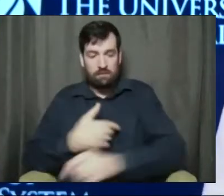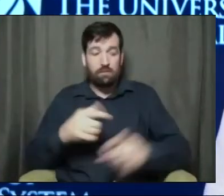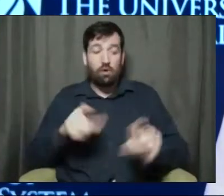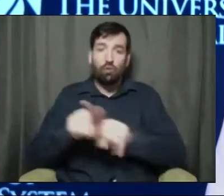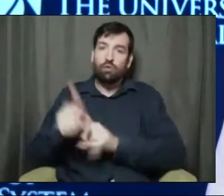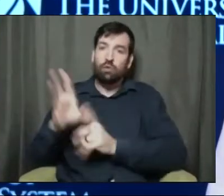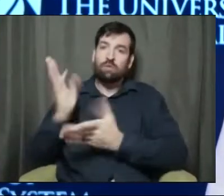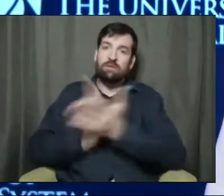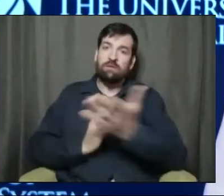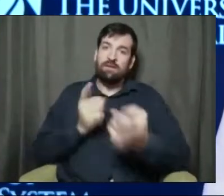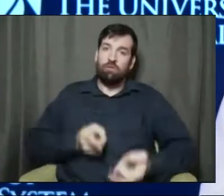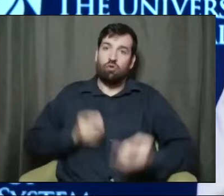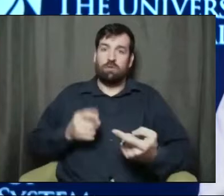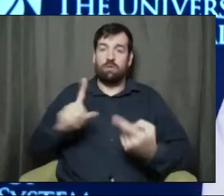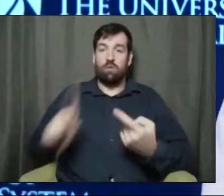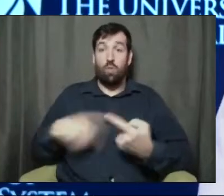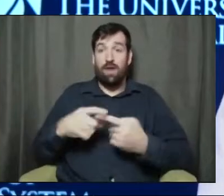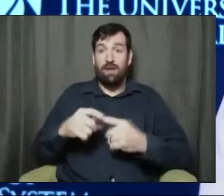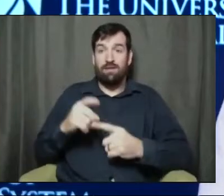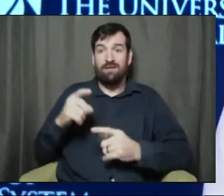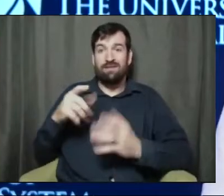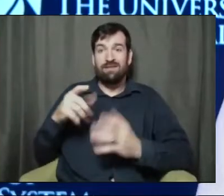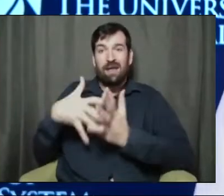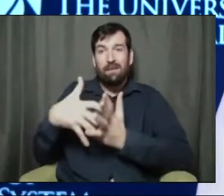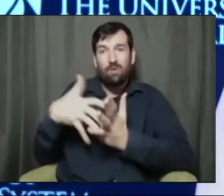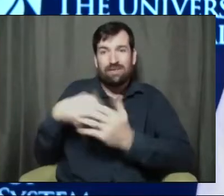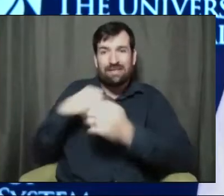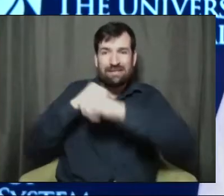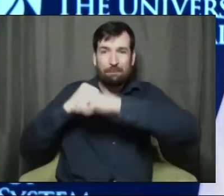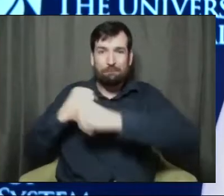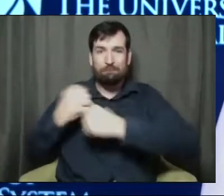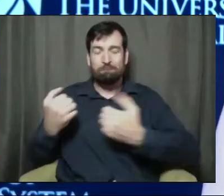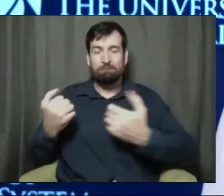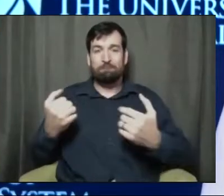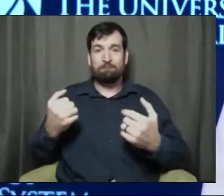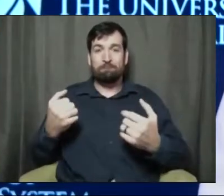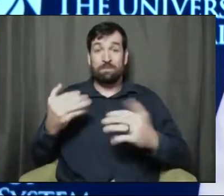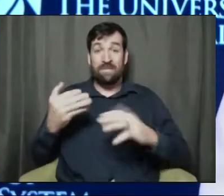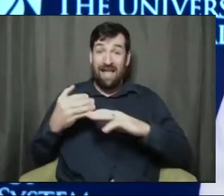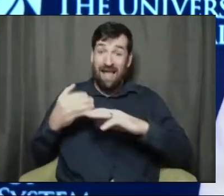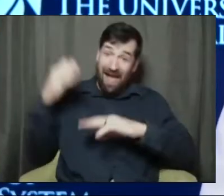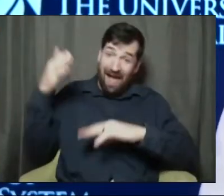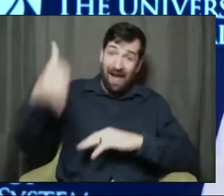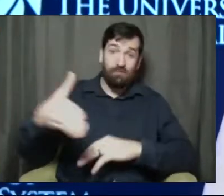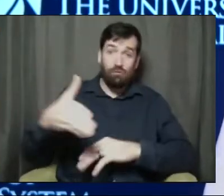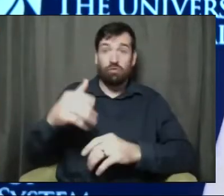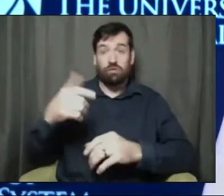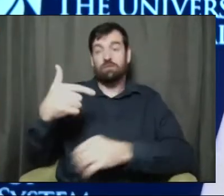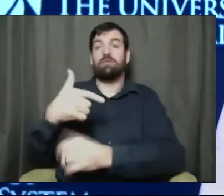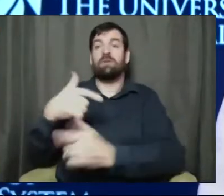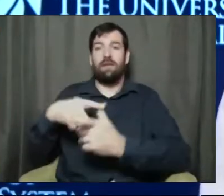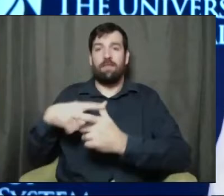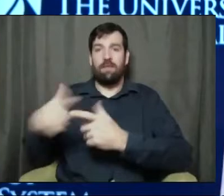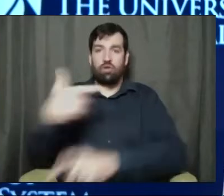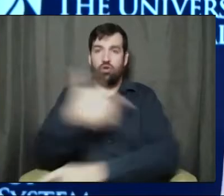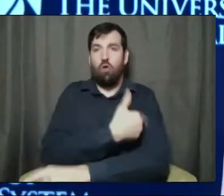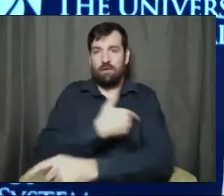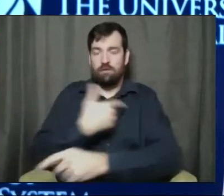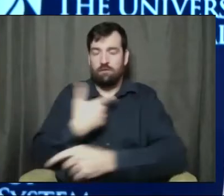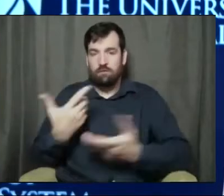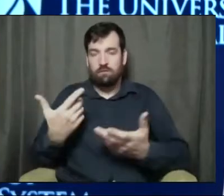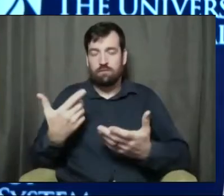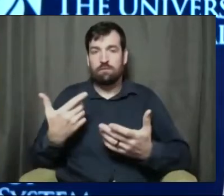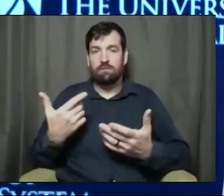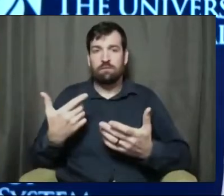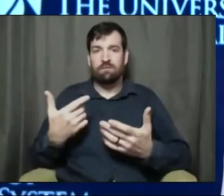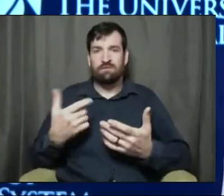when you're immunosuppressed, so you're getting the COVID vaccine after transplant, for instance, you don't respond as well to the vaccine. So you